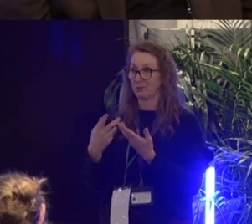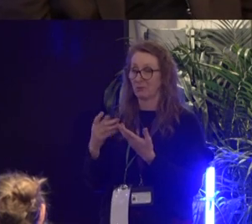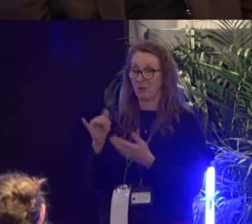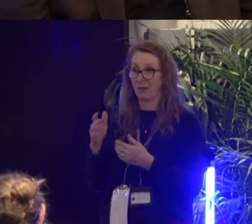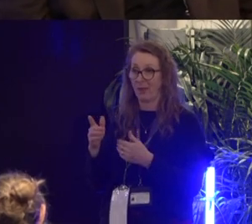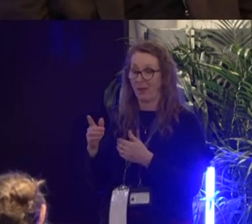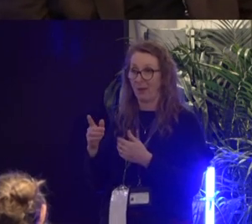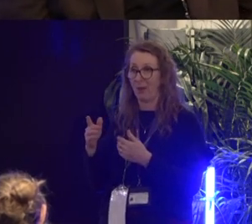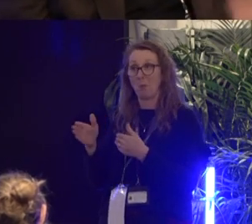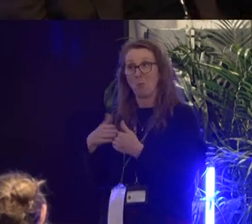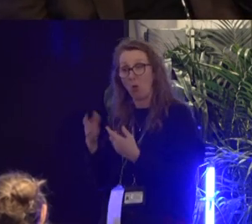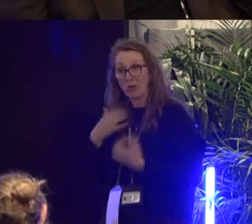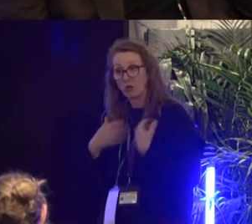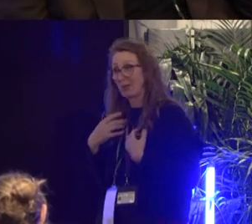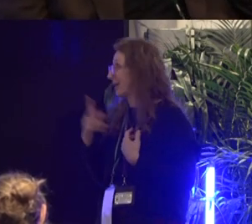two.